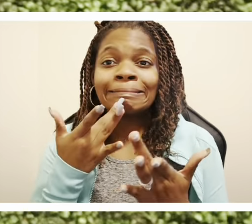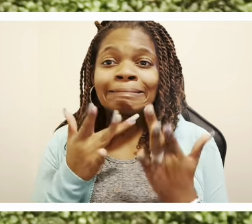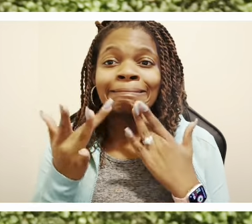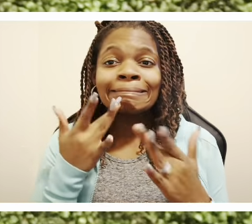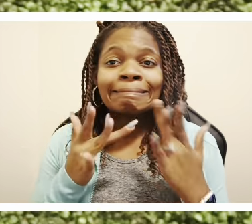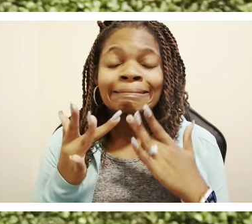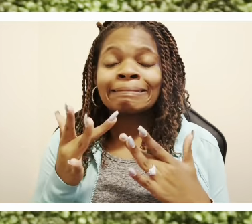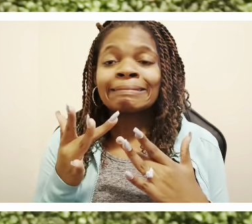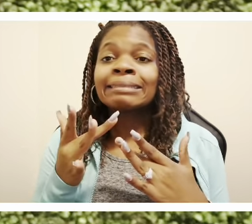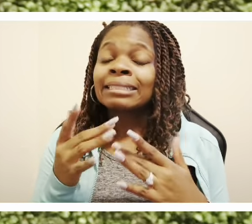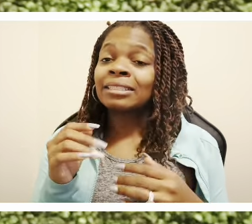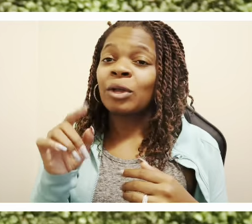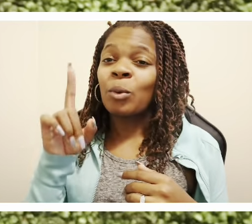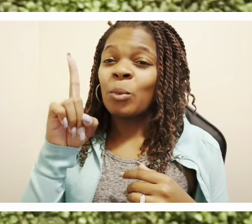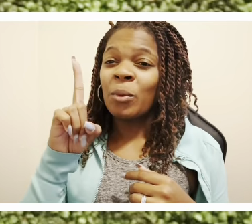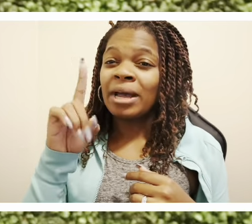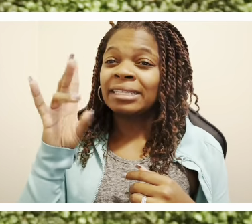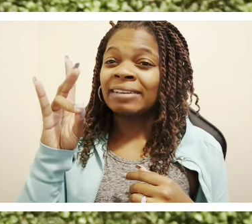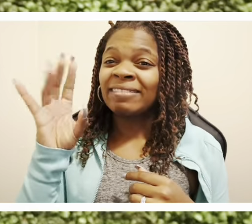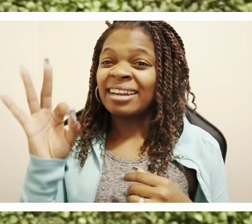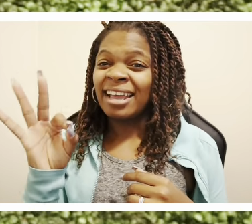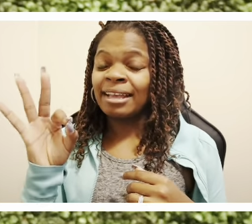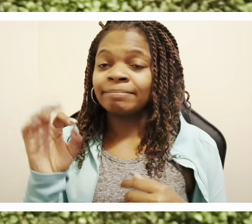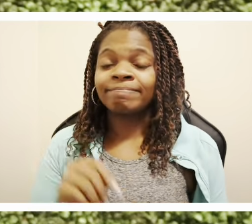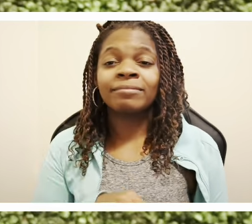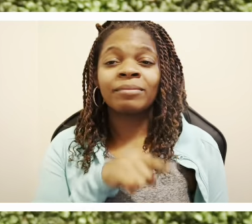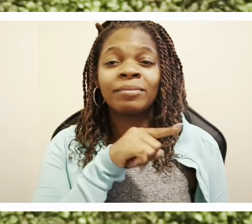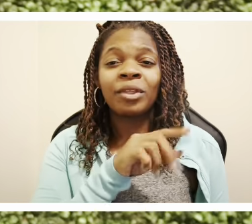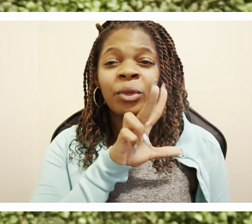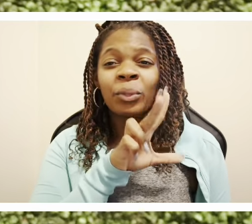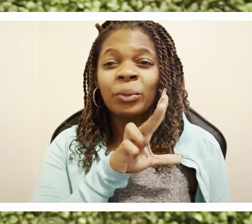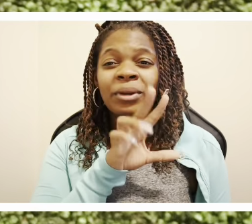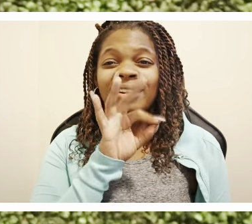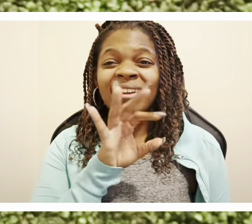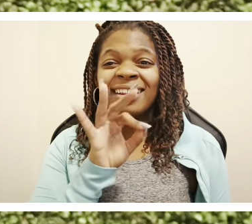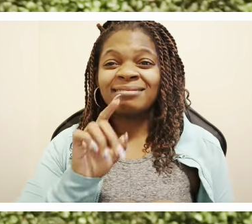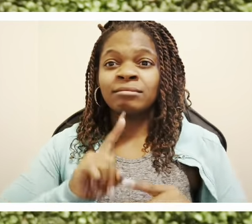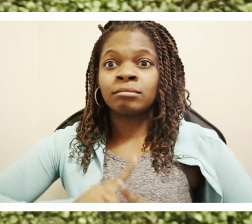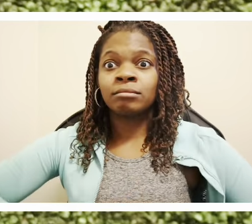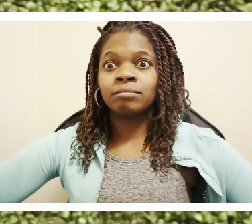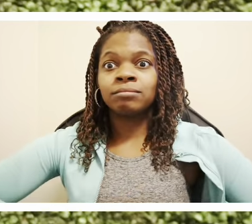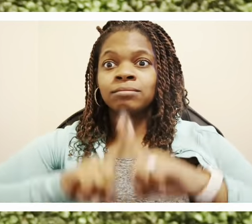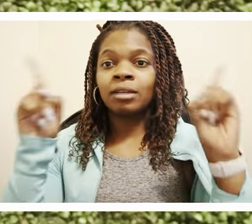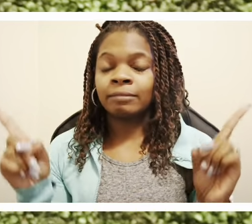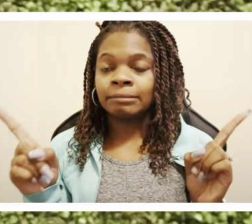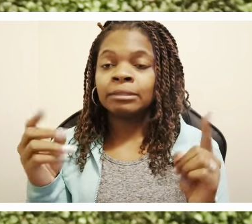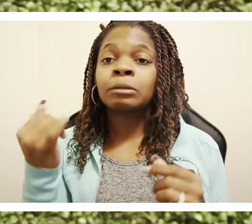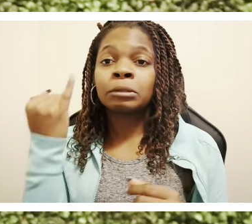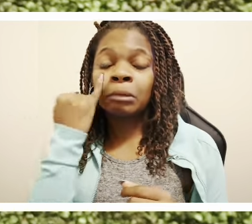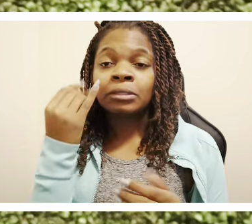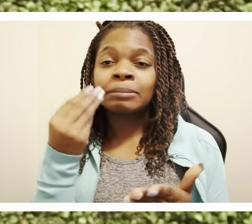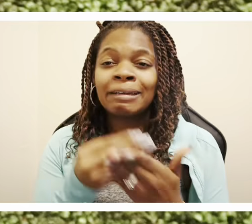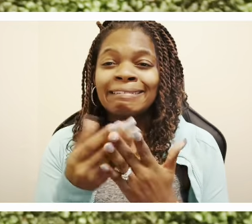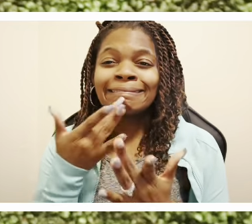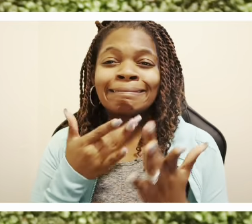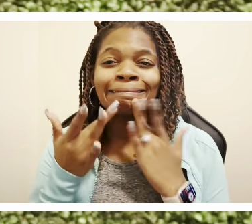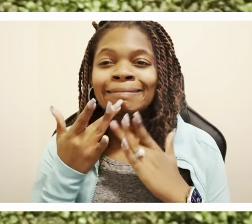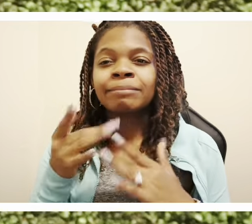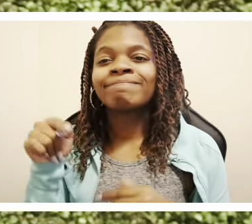budget, because $179 and $399 is a big difference. If you're on a budget, get